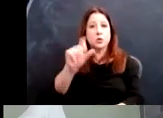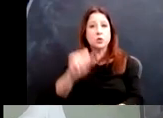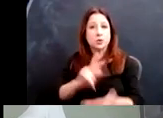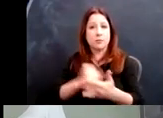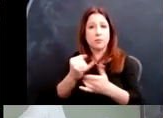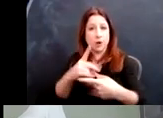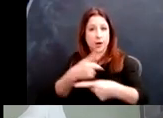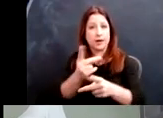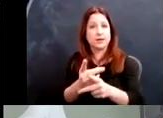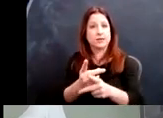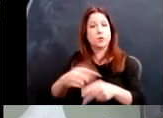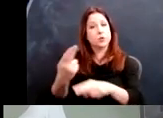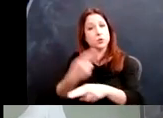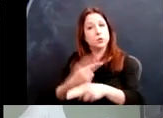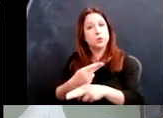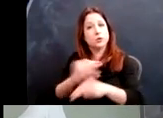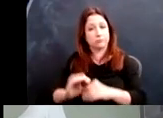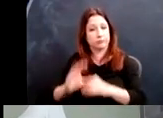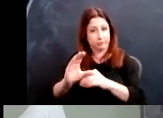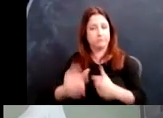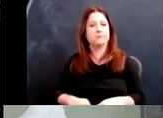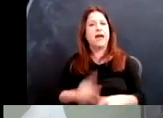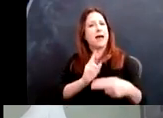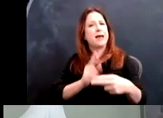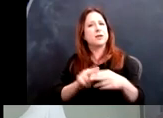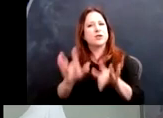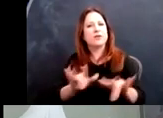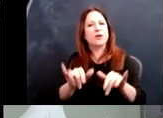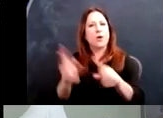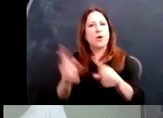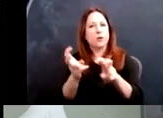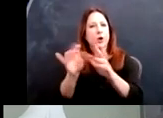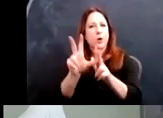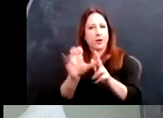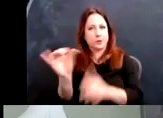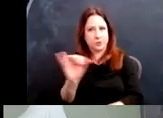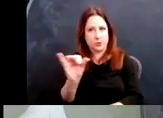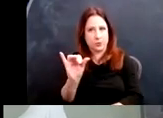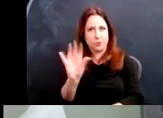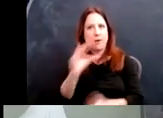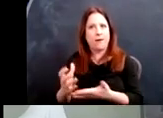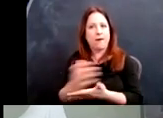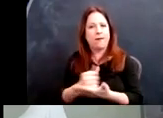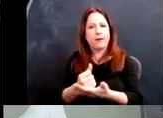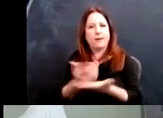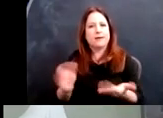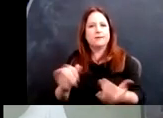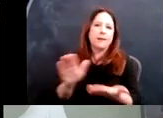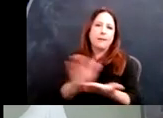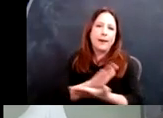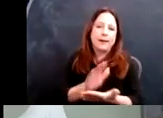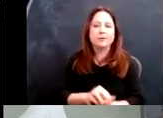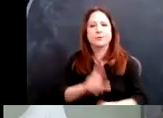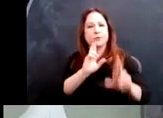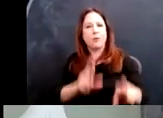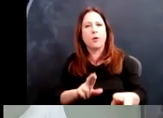see and everybody to build on. So I mentioned the video recordings. We're also collecting other products and tools like papers and reports. And